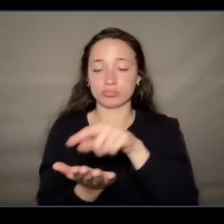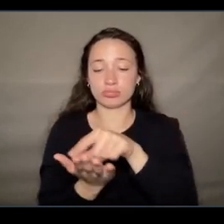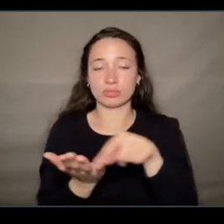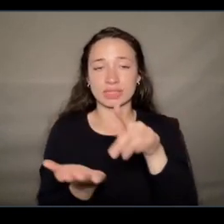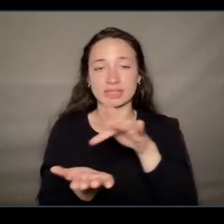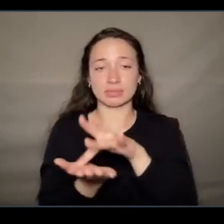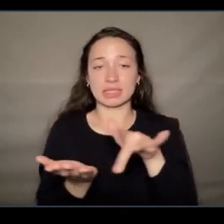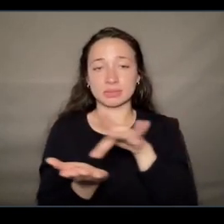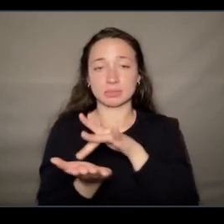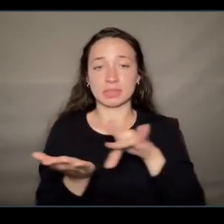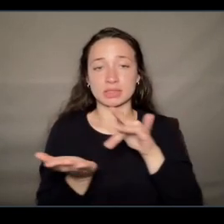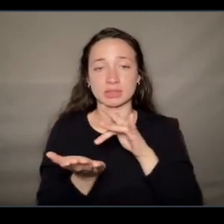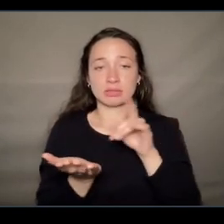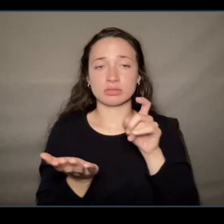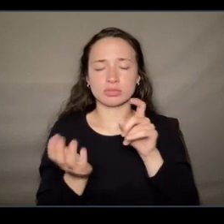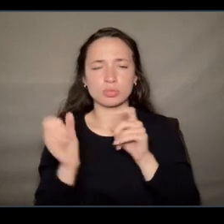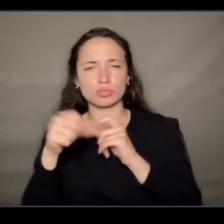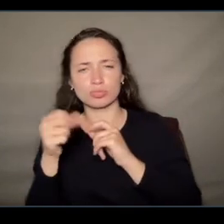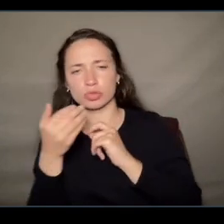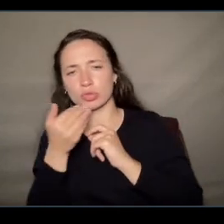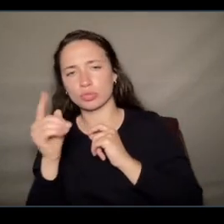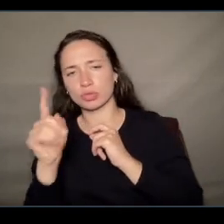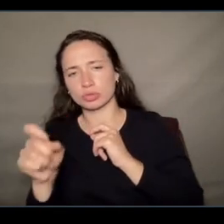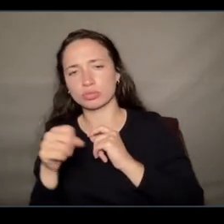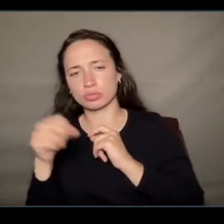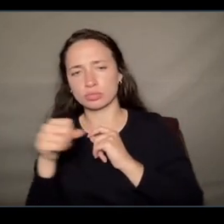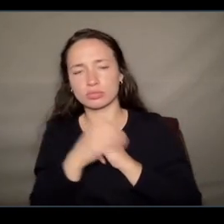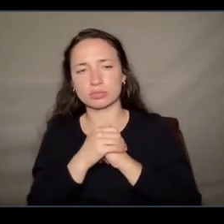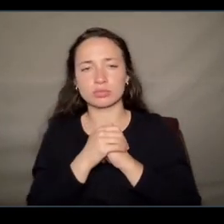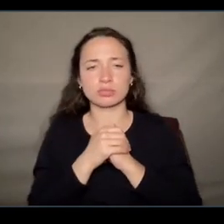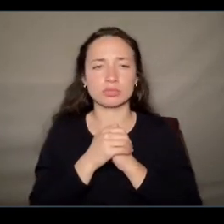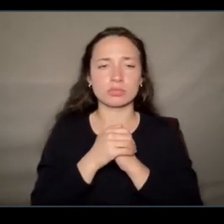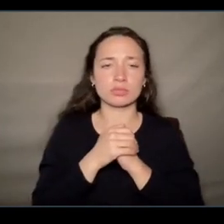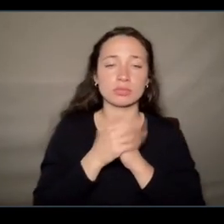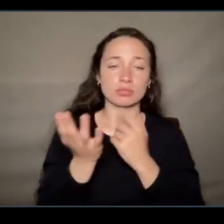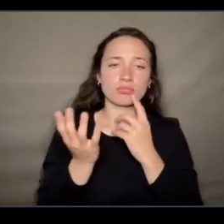when you lay them out on the page? Oh, that's a good question.